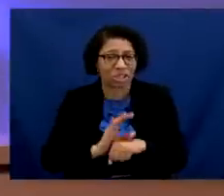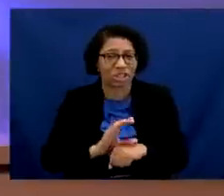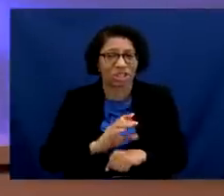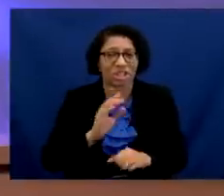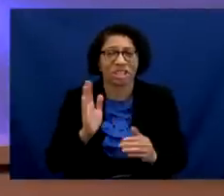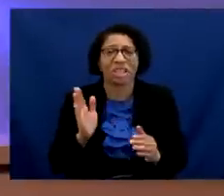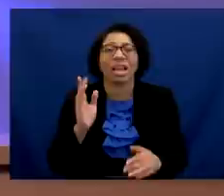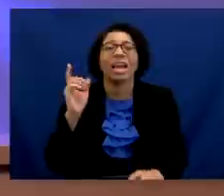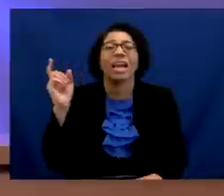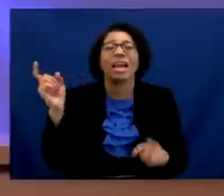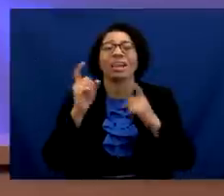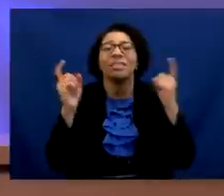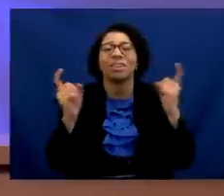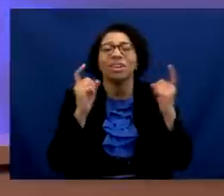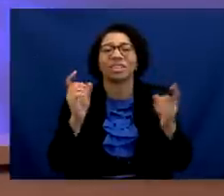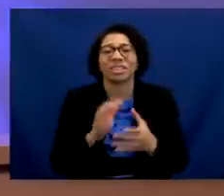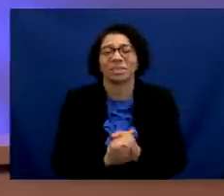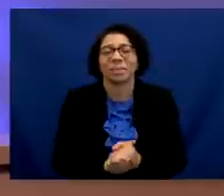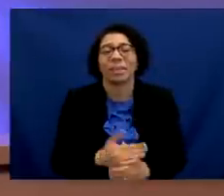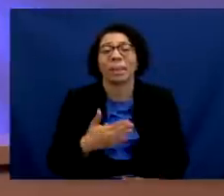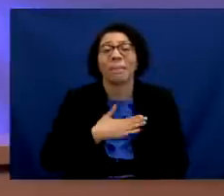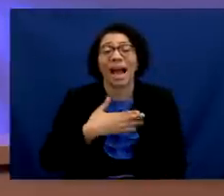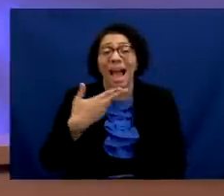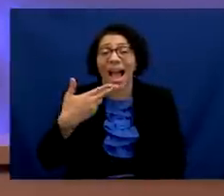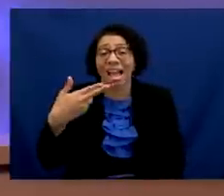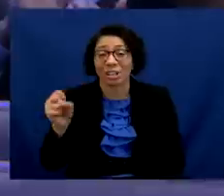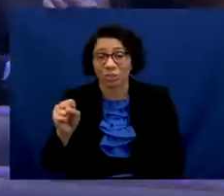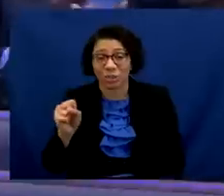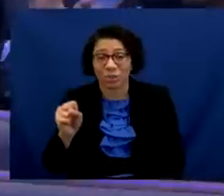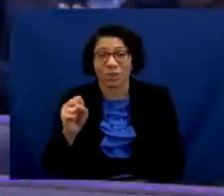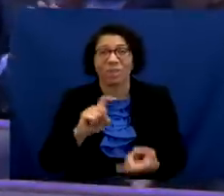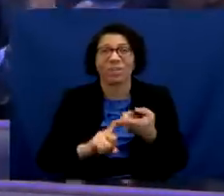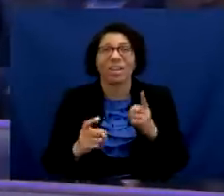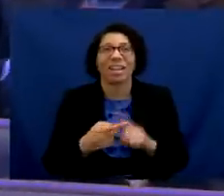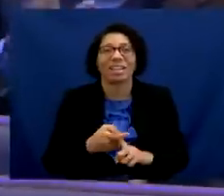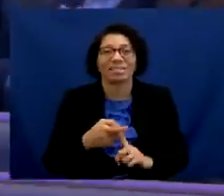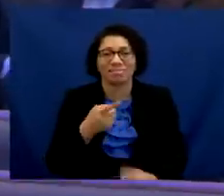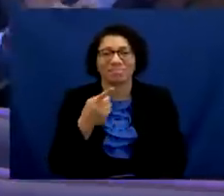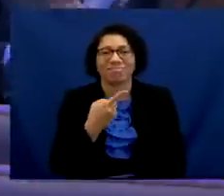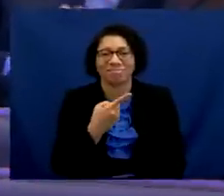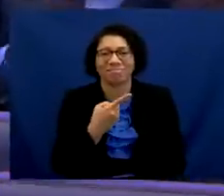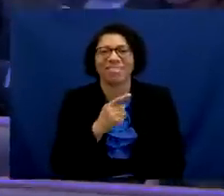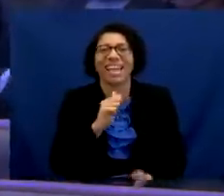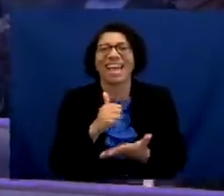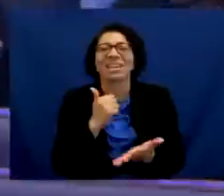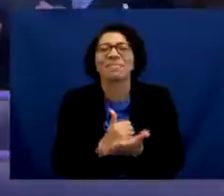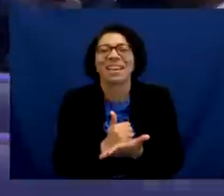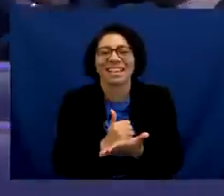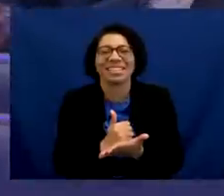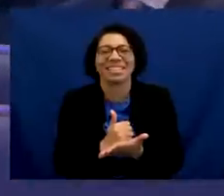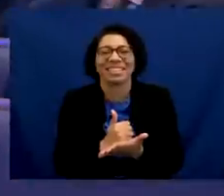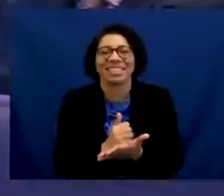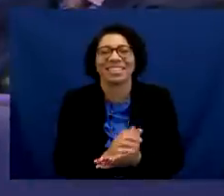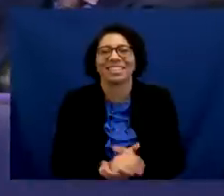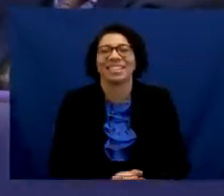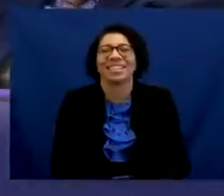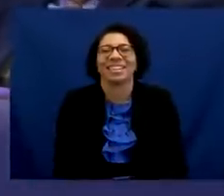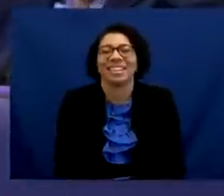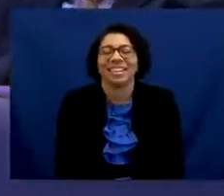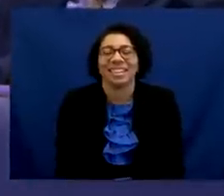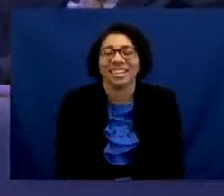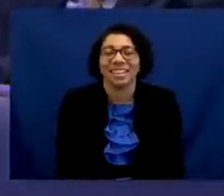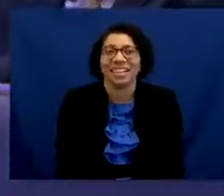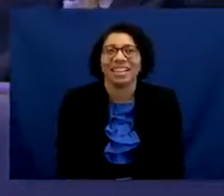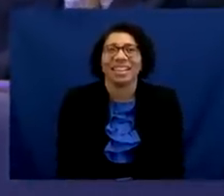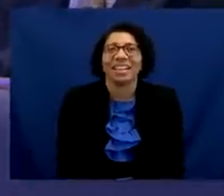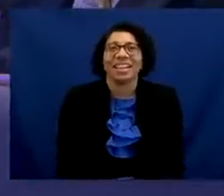you please stand, sir? My high school buddy. That's my buddy from high school. Amen. He's a